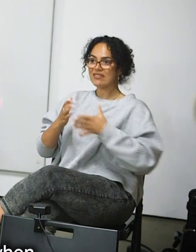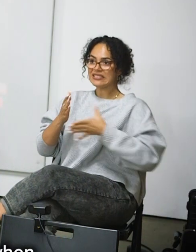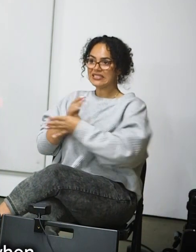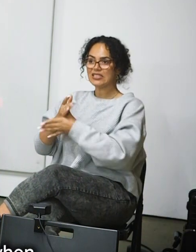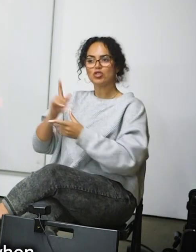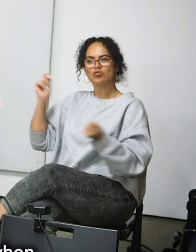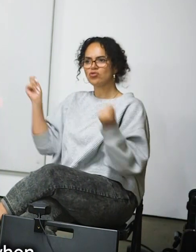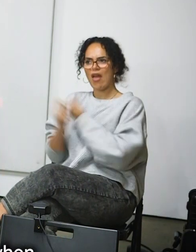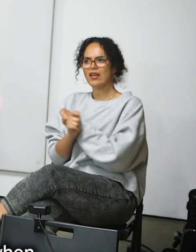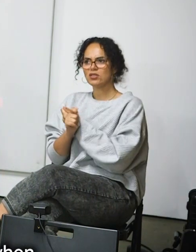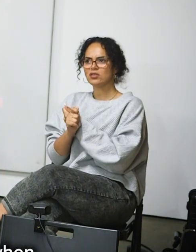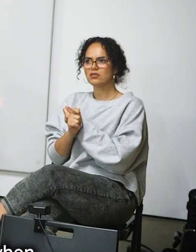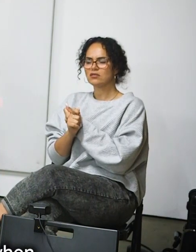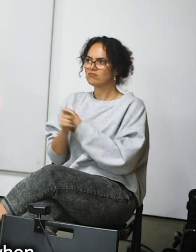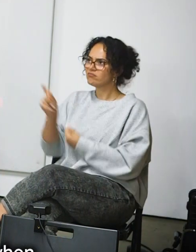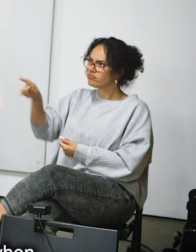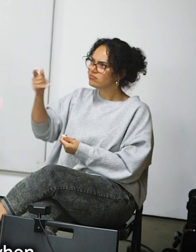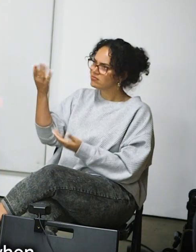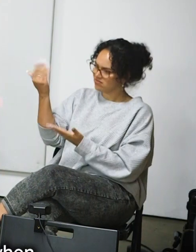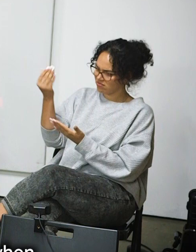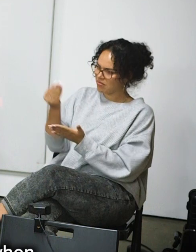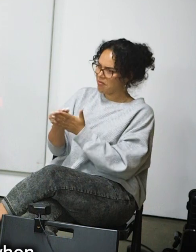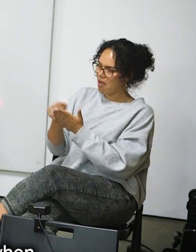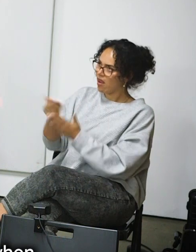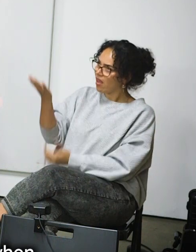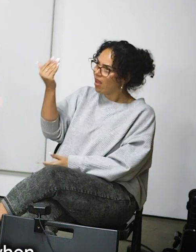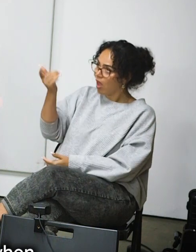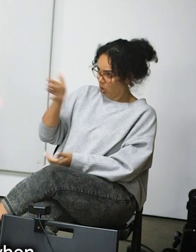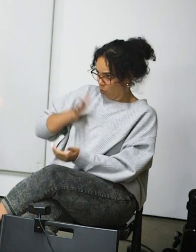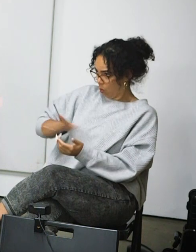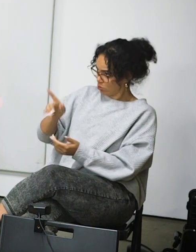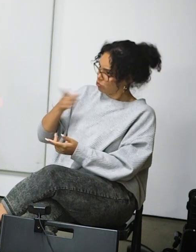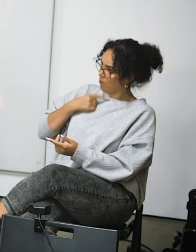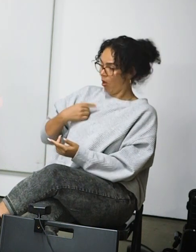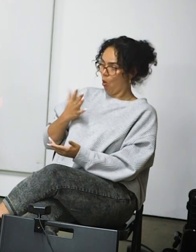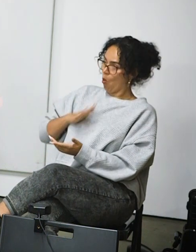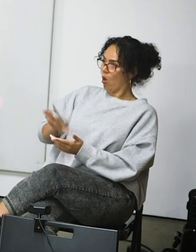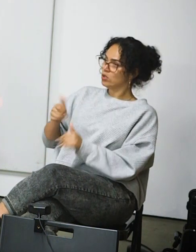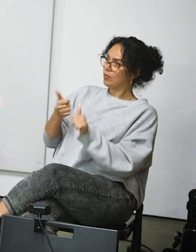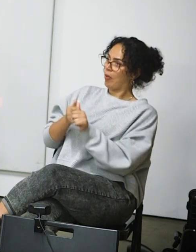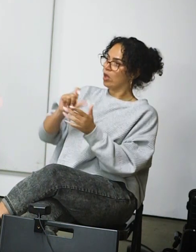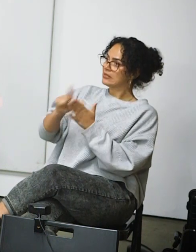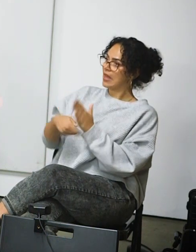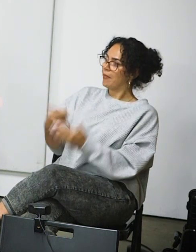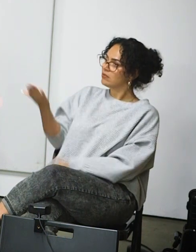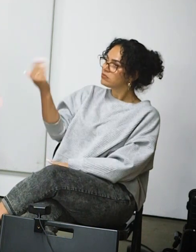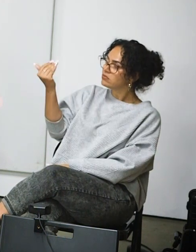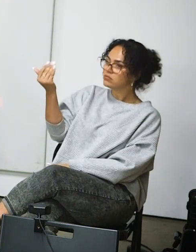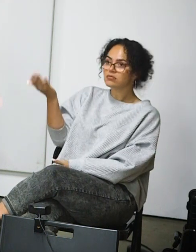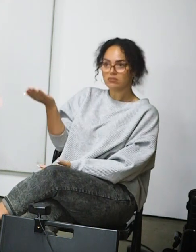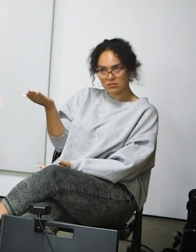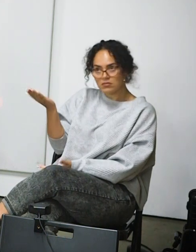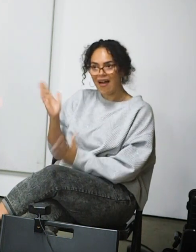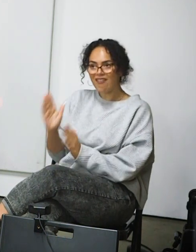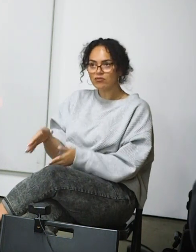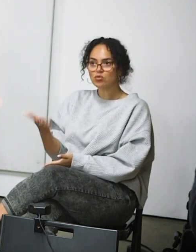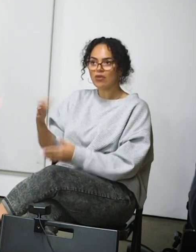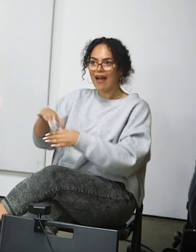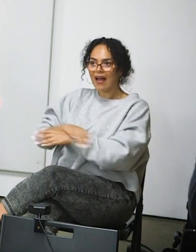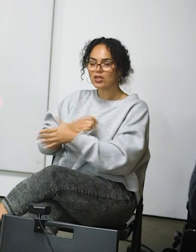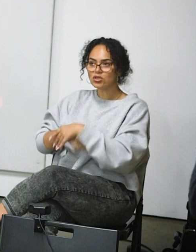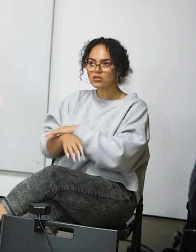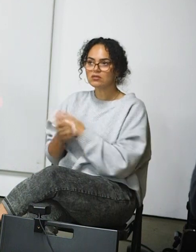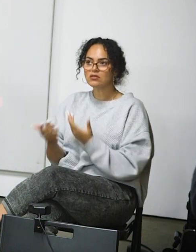and putting your money where your mouth is when you say you want to support disabled people. So actually you're going to have to do it.